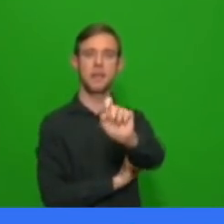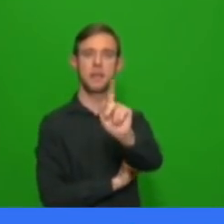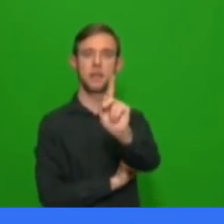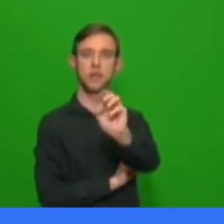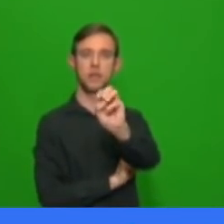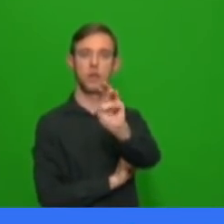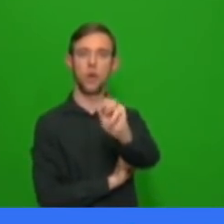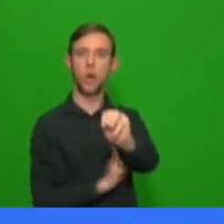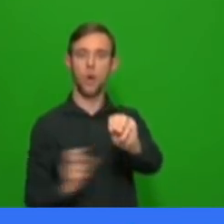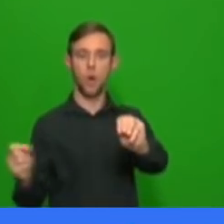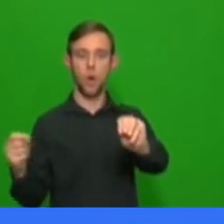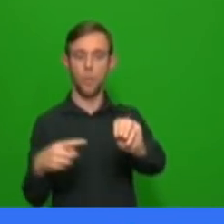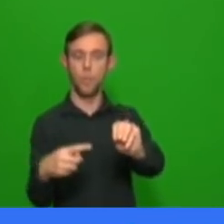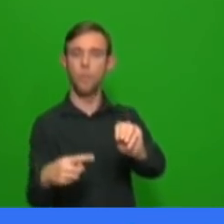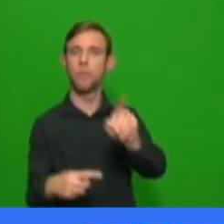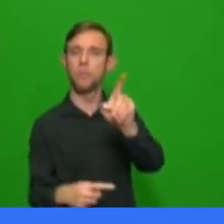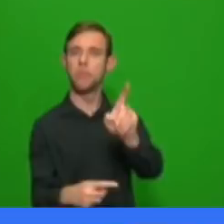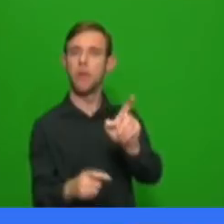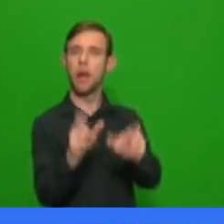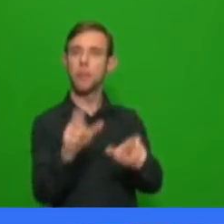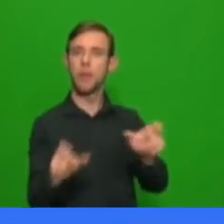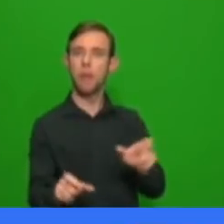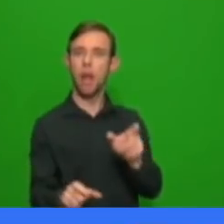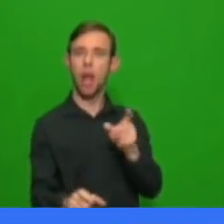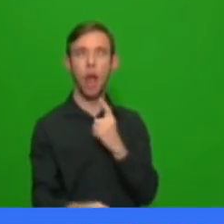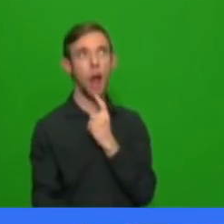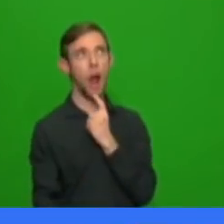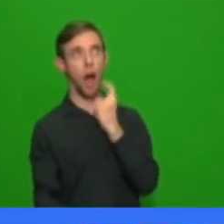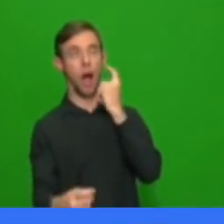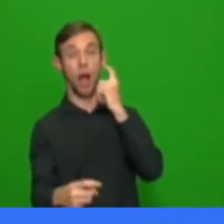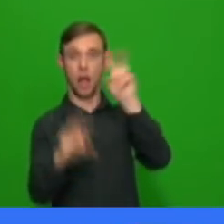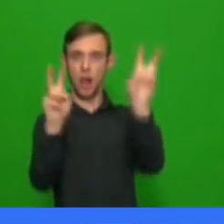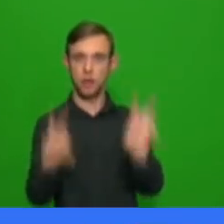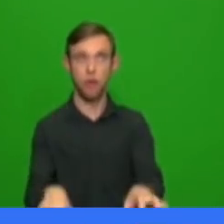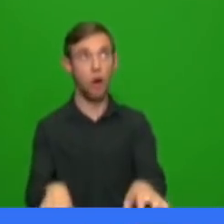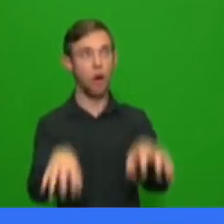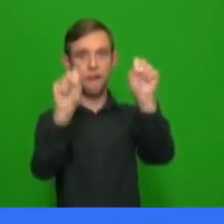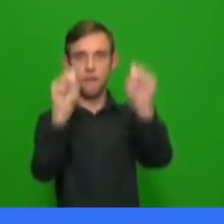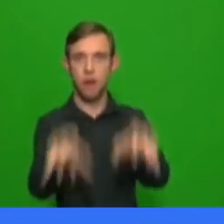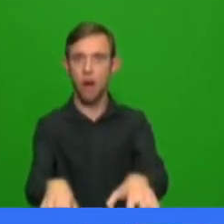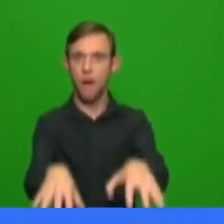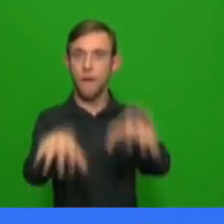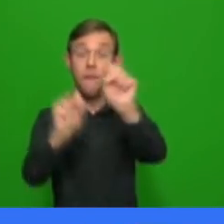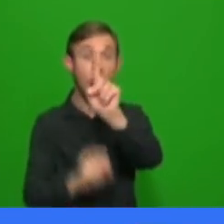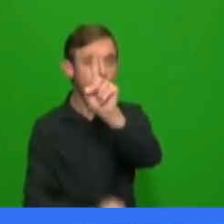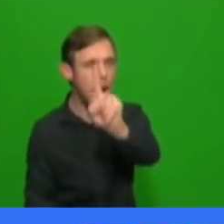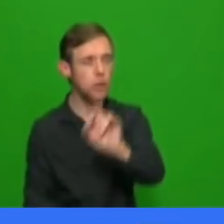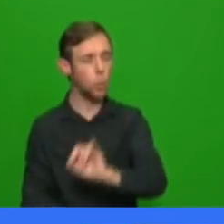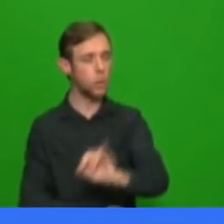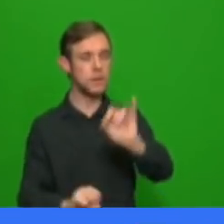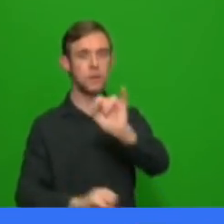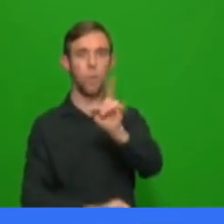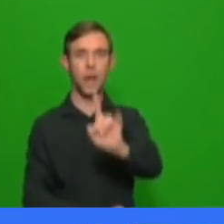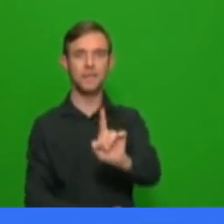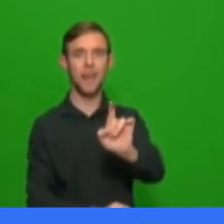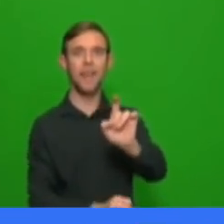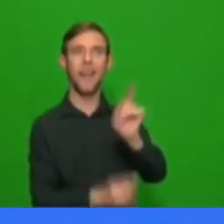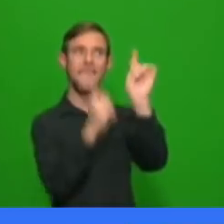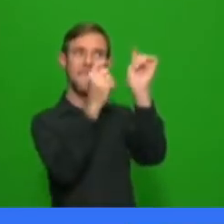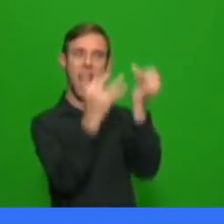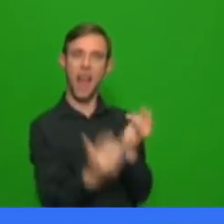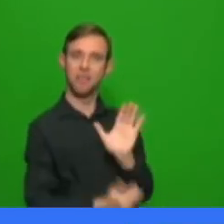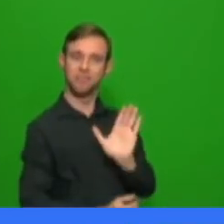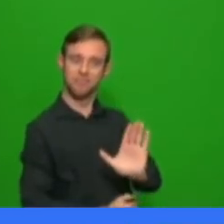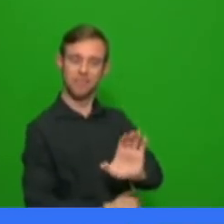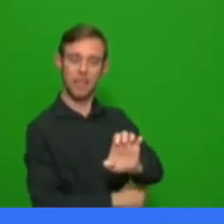talk about in terms of the finances, about people are questioning it's actually sustainability that is going concern status. Have you done any sort